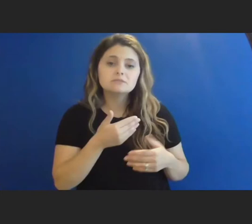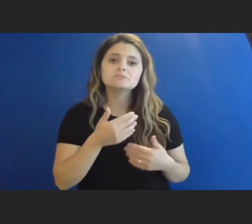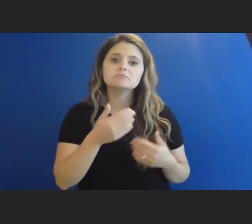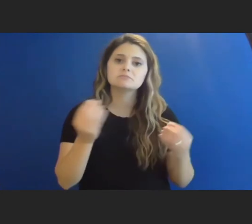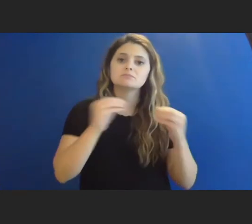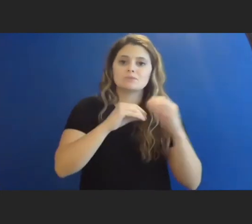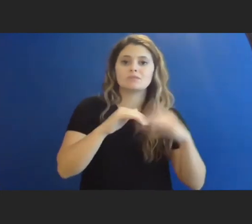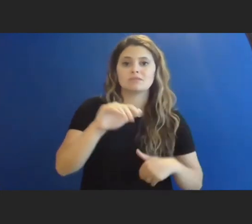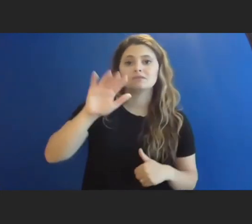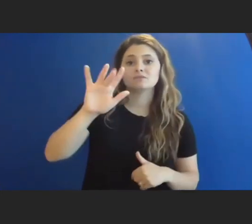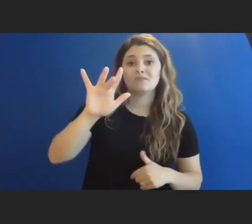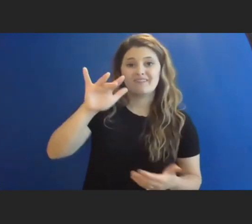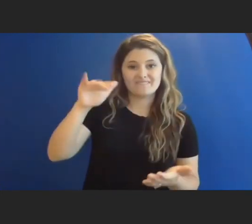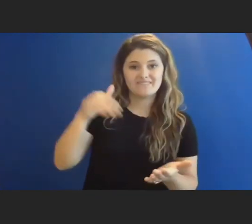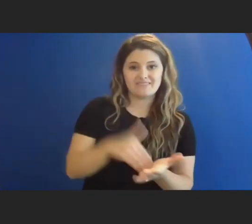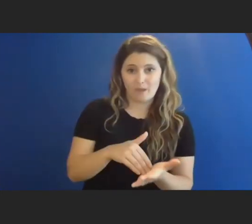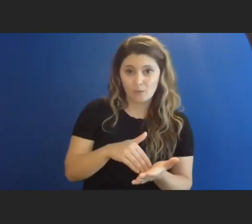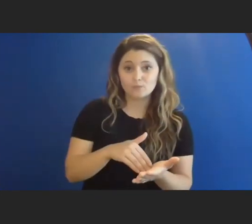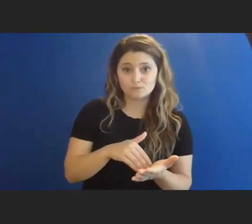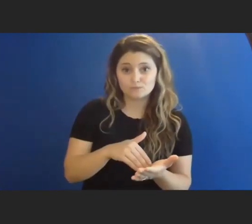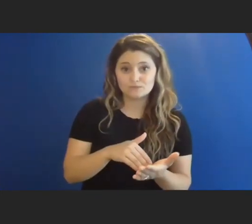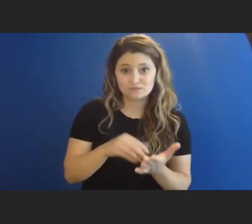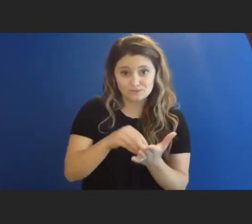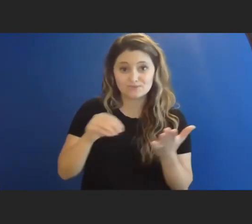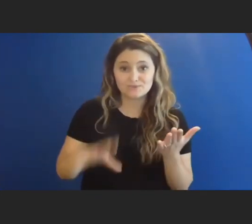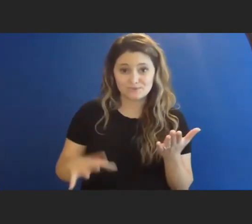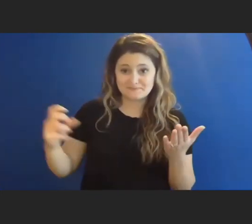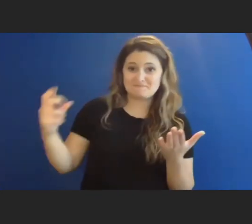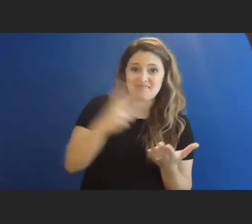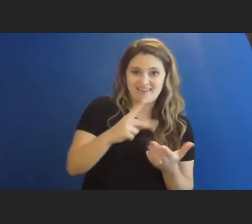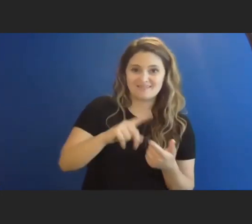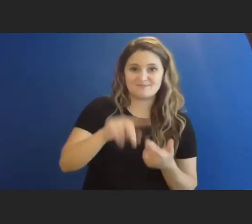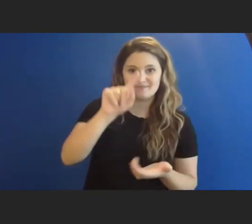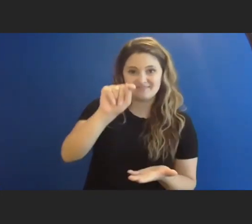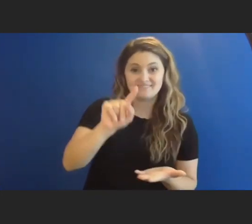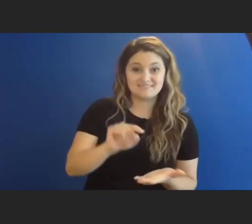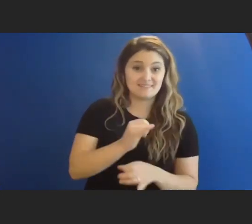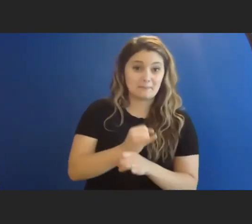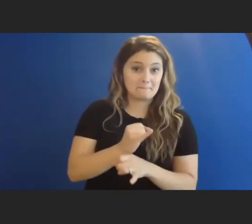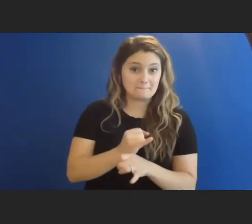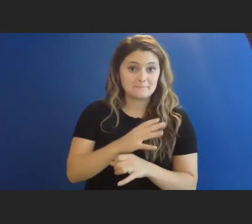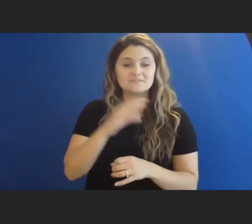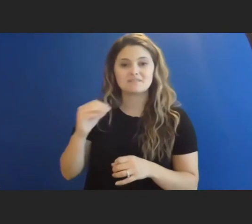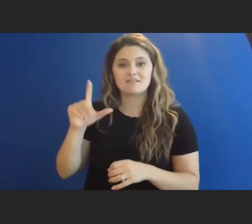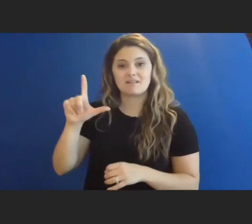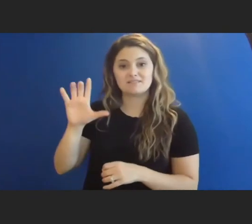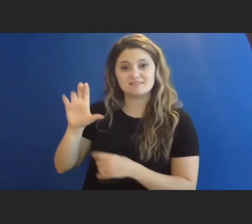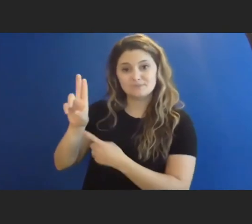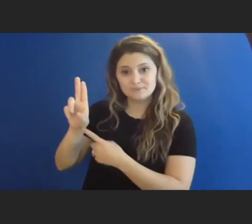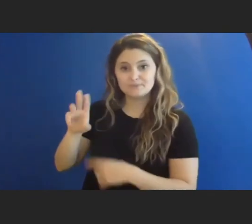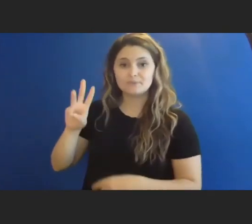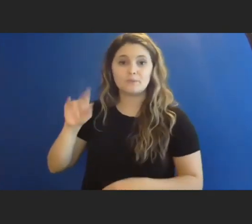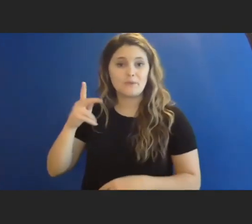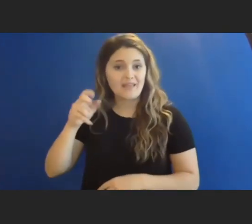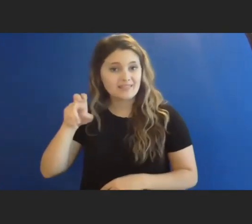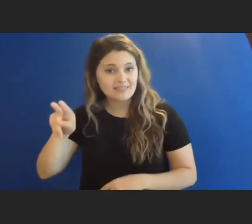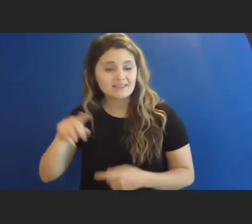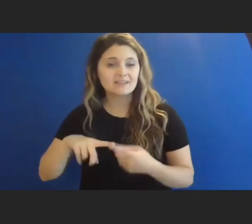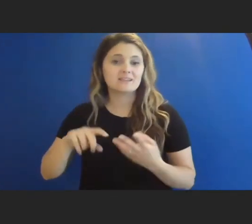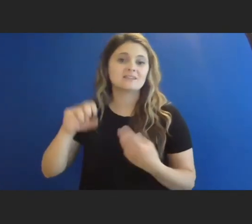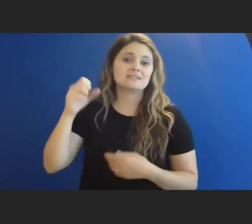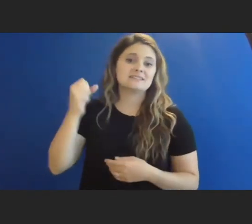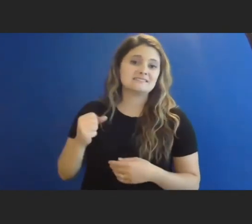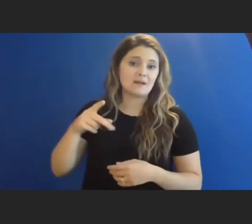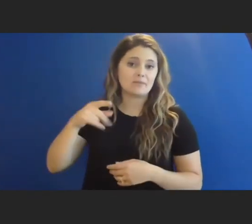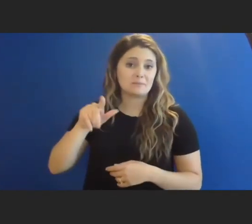than 25,000 students back to Texas Tech and Lubbock Christian and Wayland and South Plains College and from all